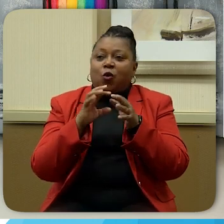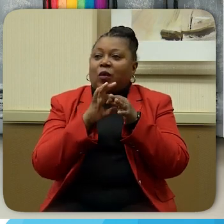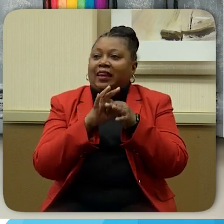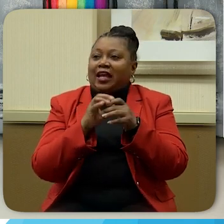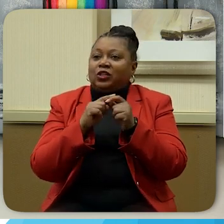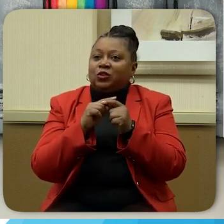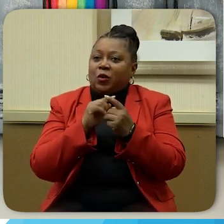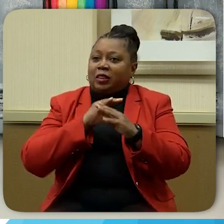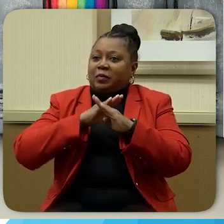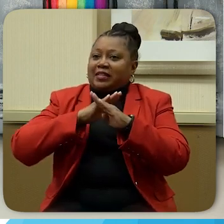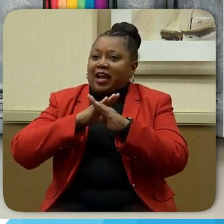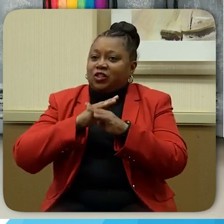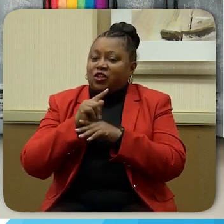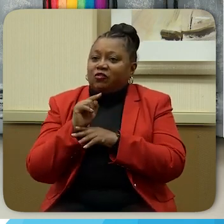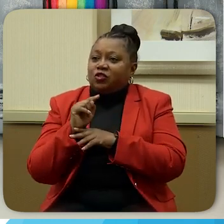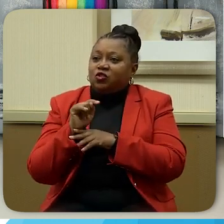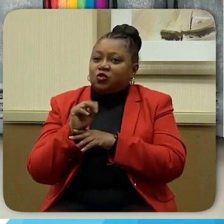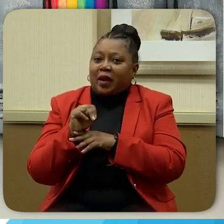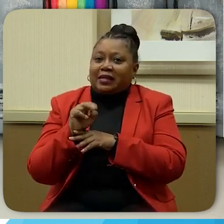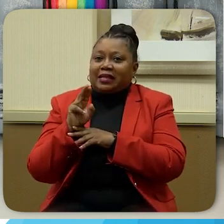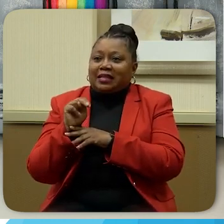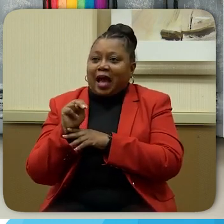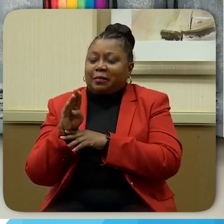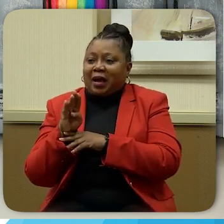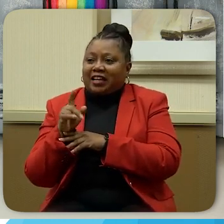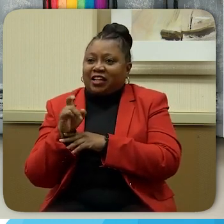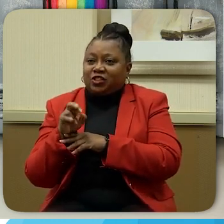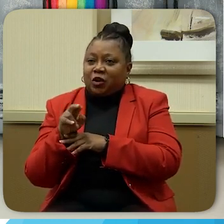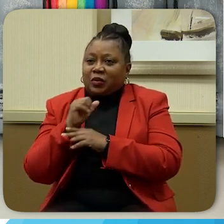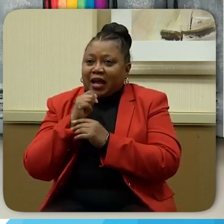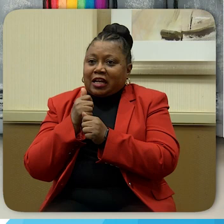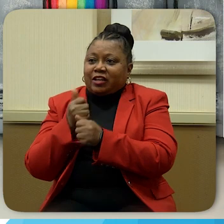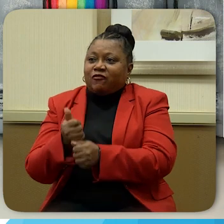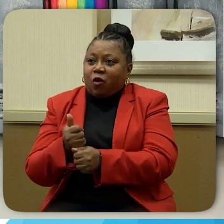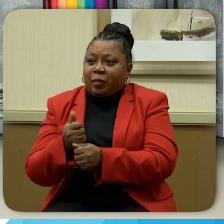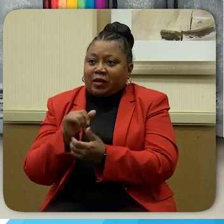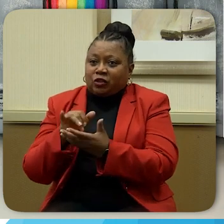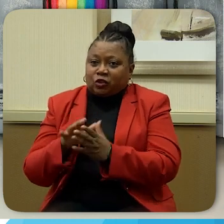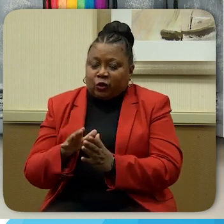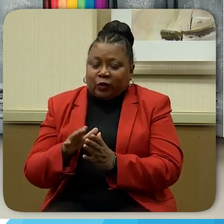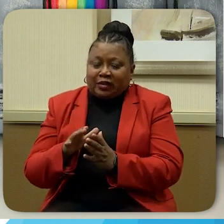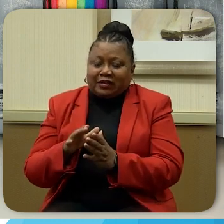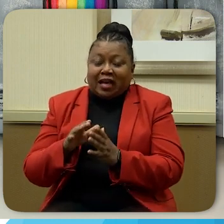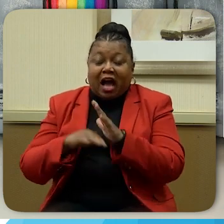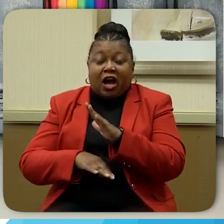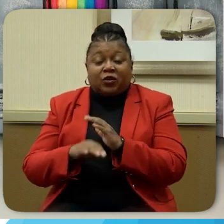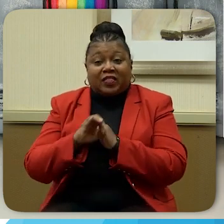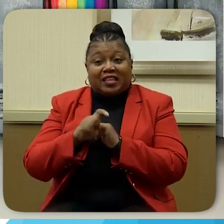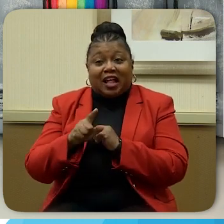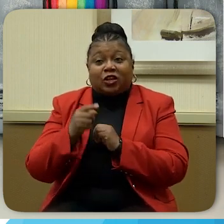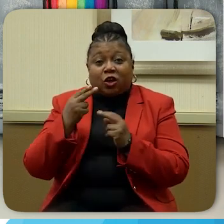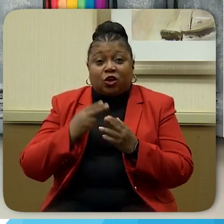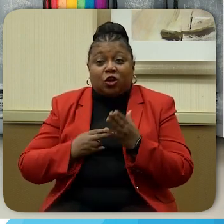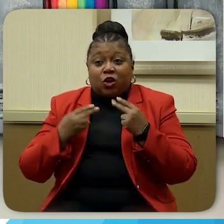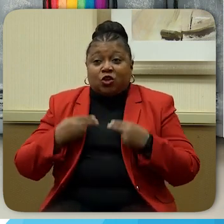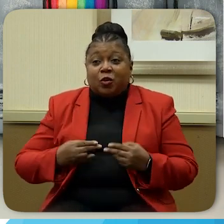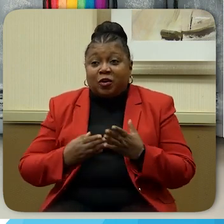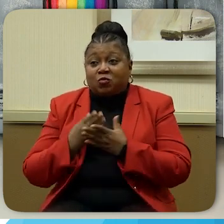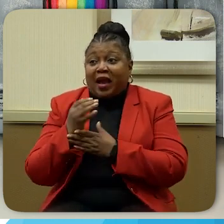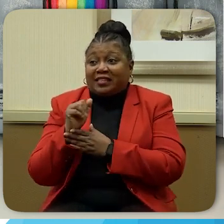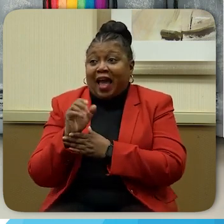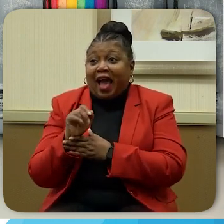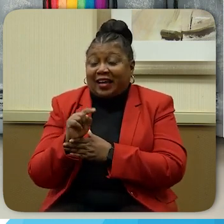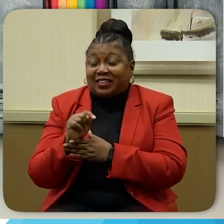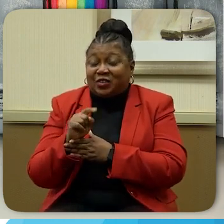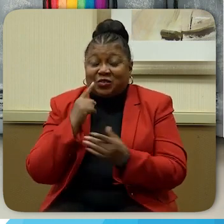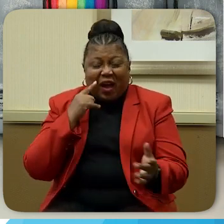Relating to the Protection of Trans, Non-Binary, and Gender Non-Conforming Students under the Illinois Human Rights Act. So I